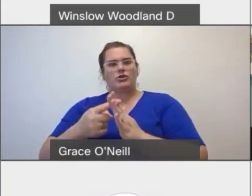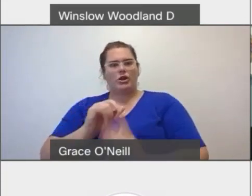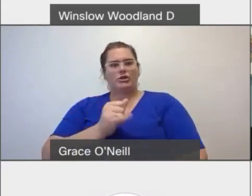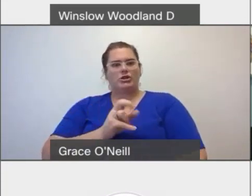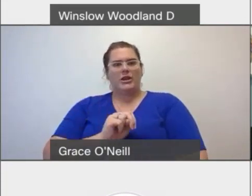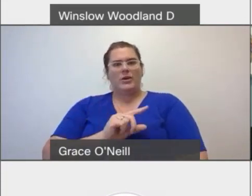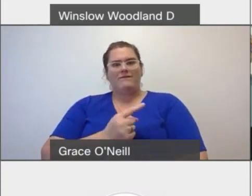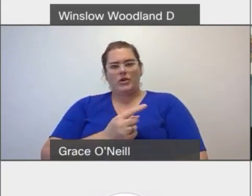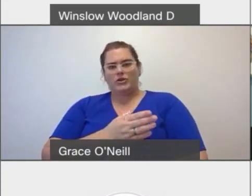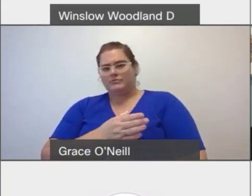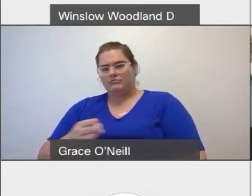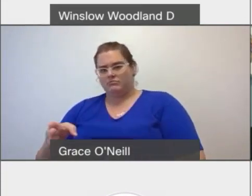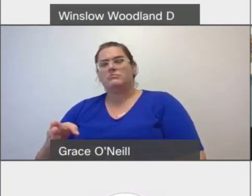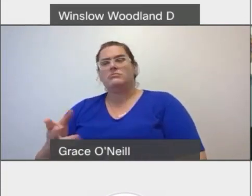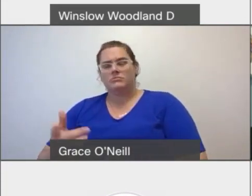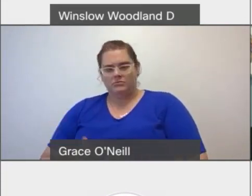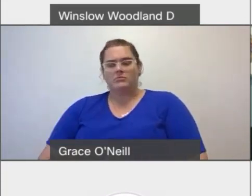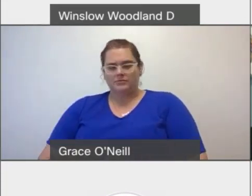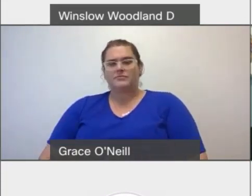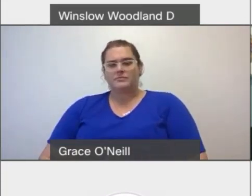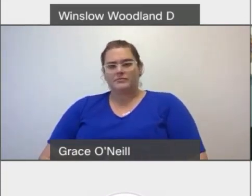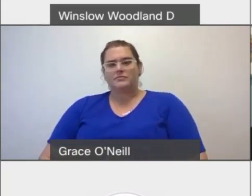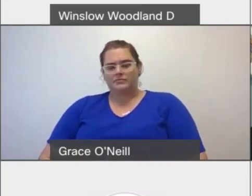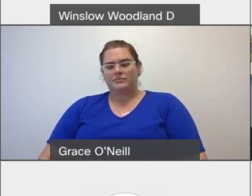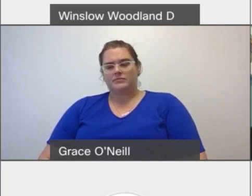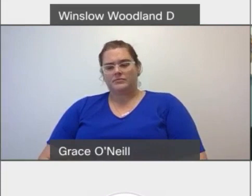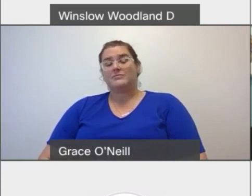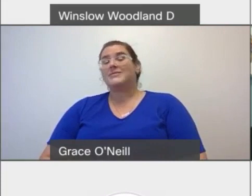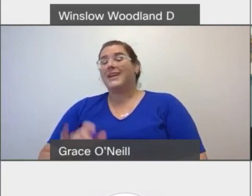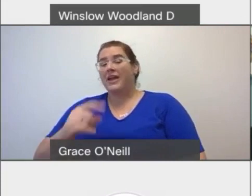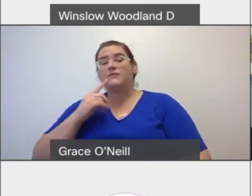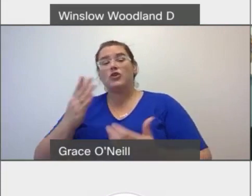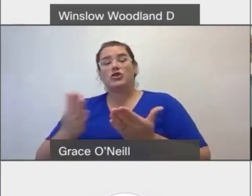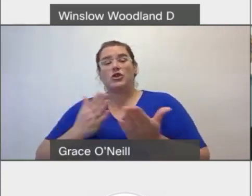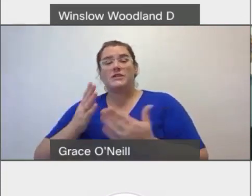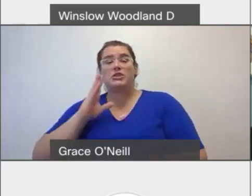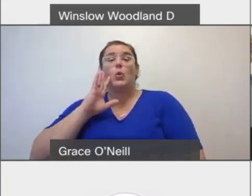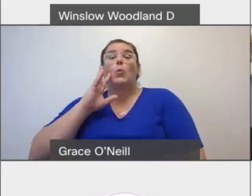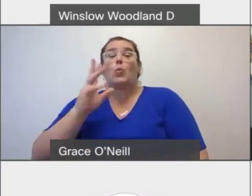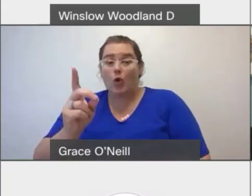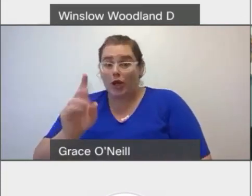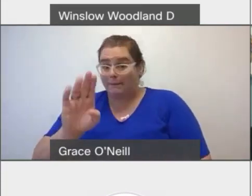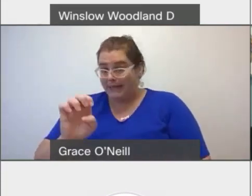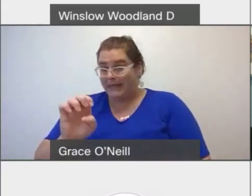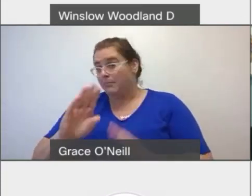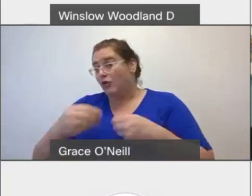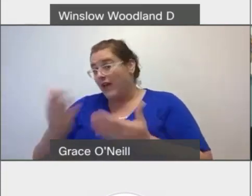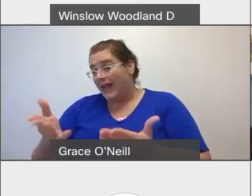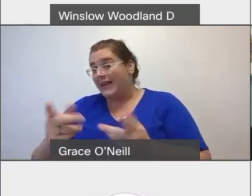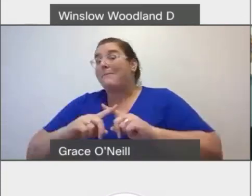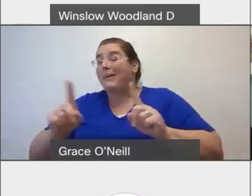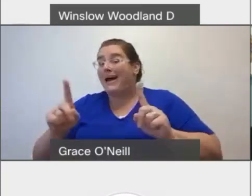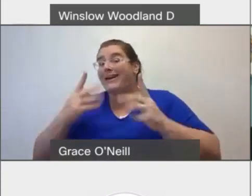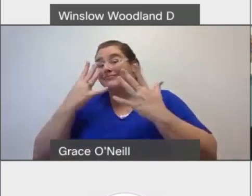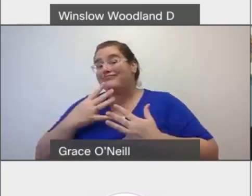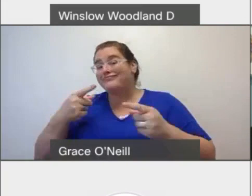those authorizations would be for services that would be provided were it not for the pandemic. And